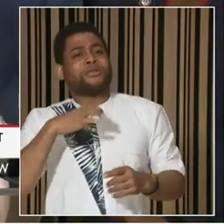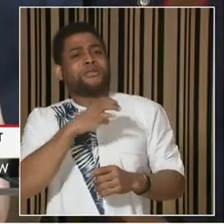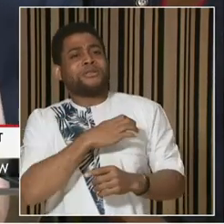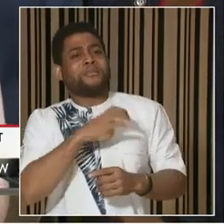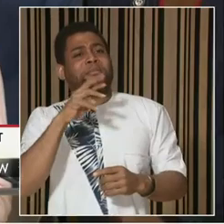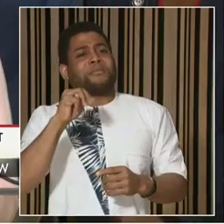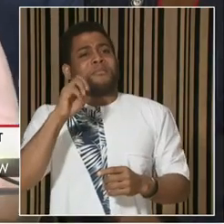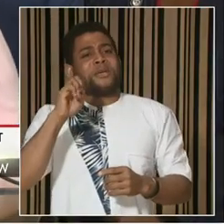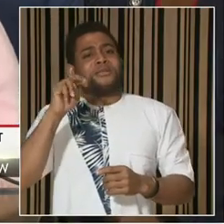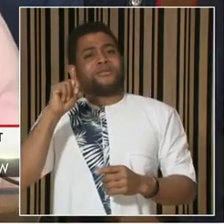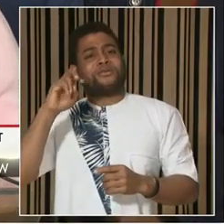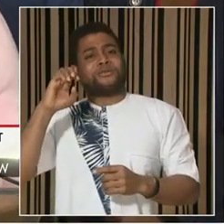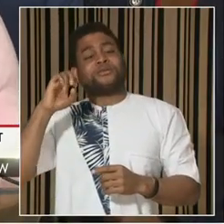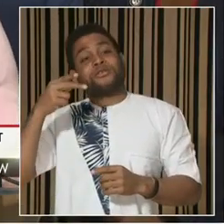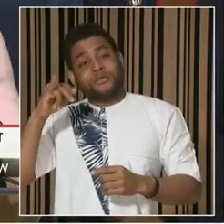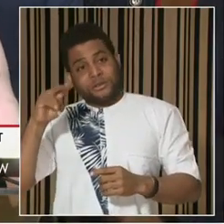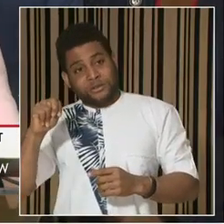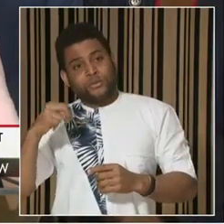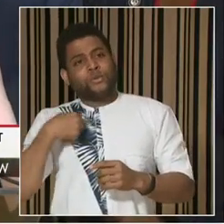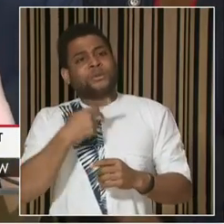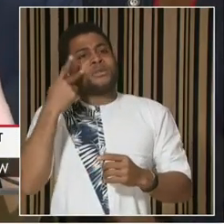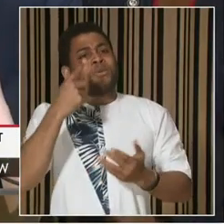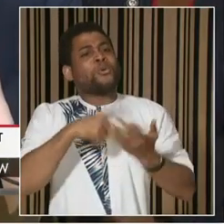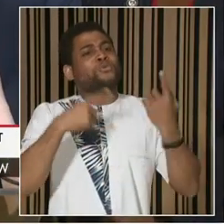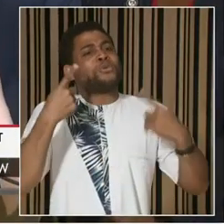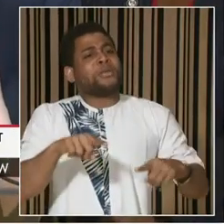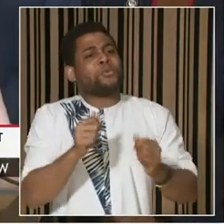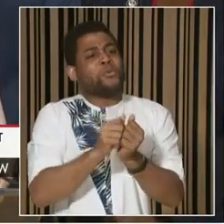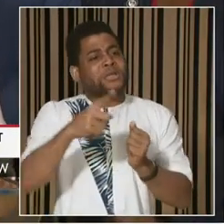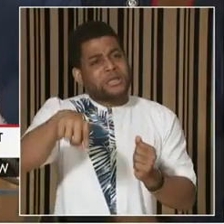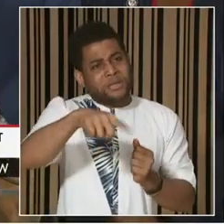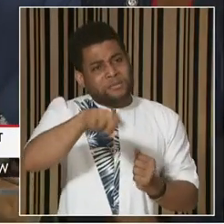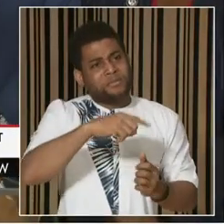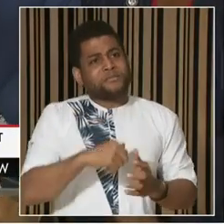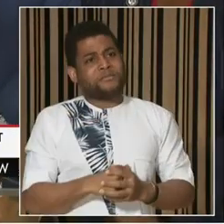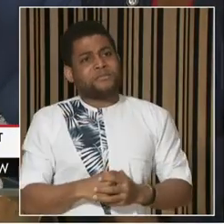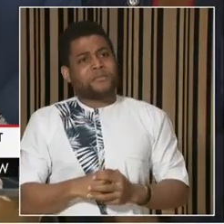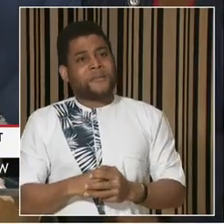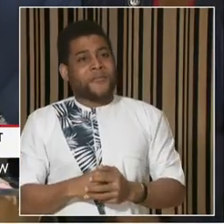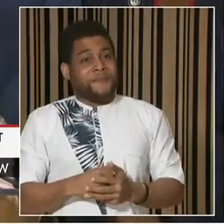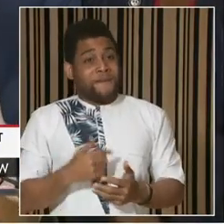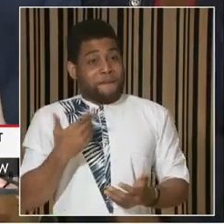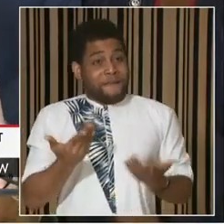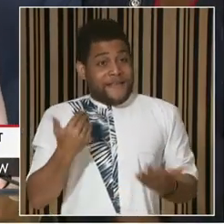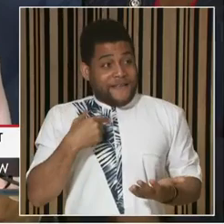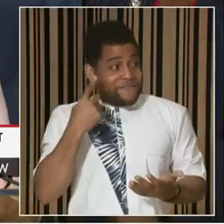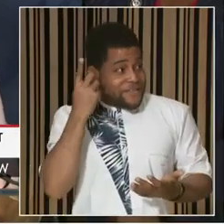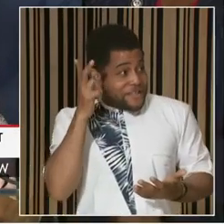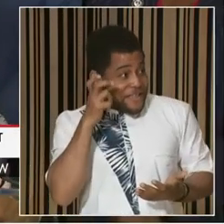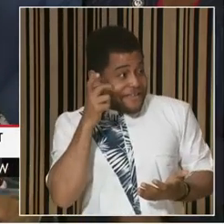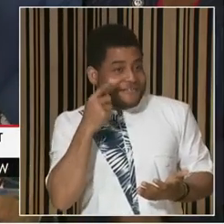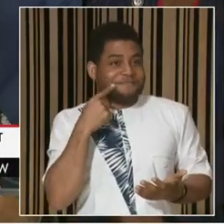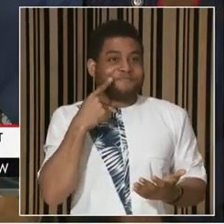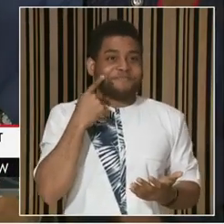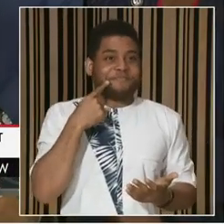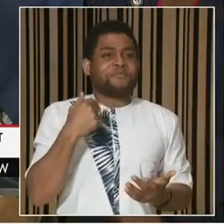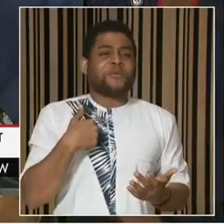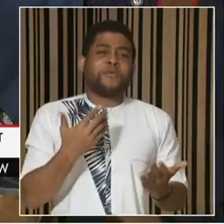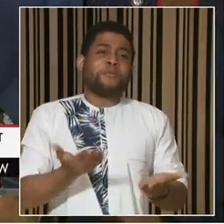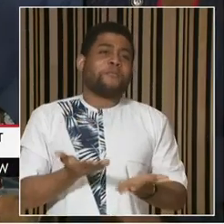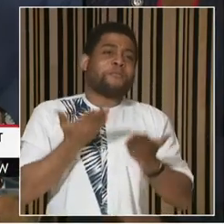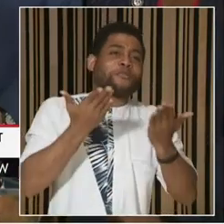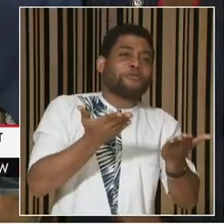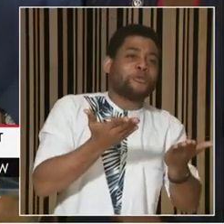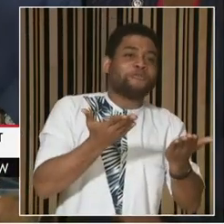split? Well, you may have heard a couple of chuckles when we were talking about it. This is not a proposal that I think